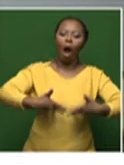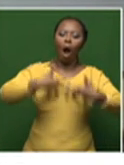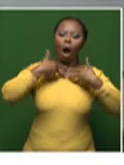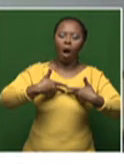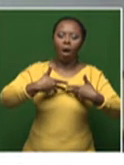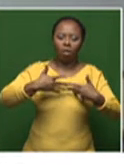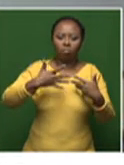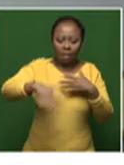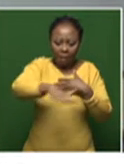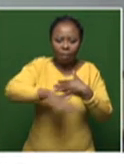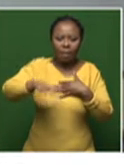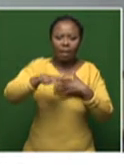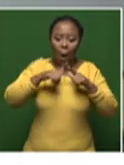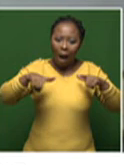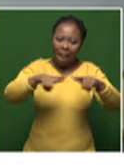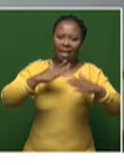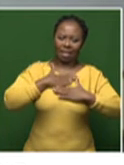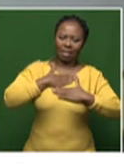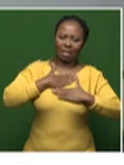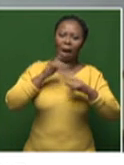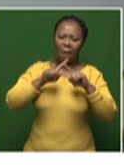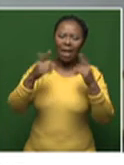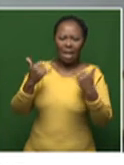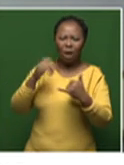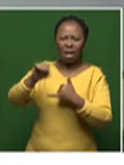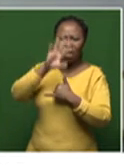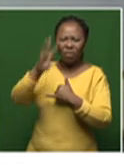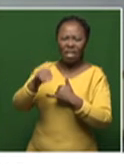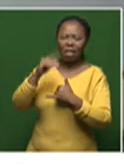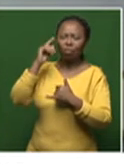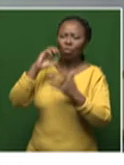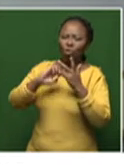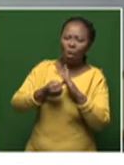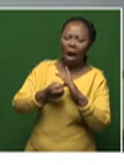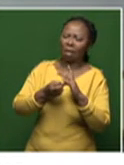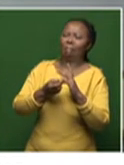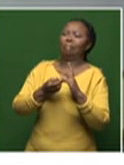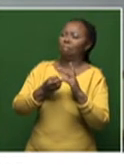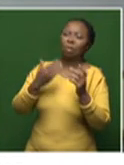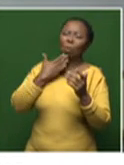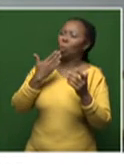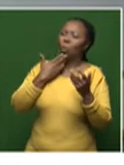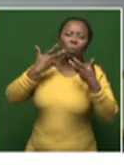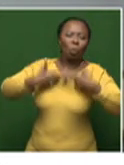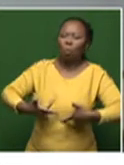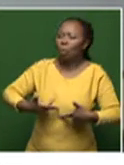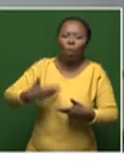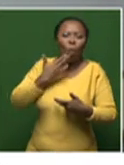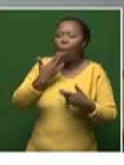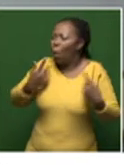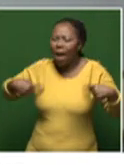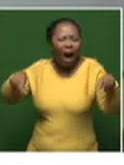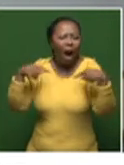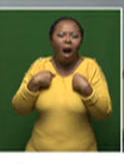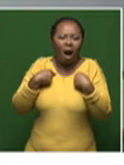land. And I think right now in South Africa, everybody is trying to unpack and figure out who they are and who we are